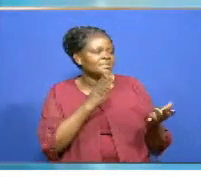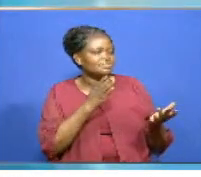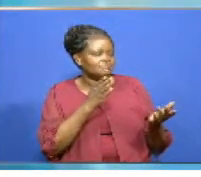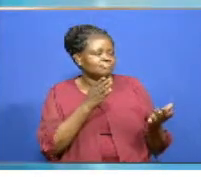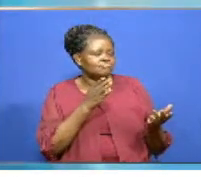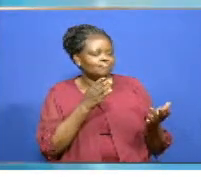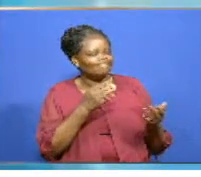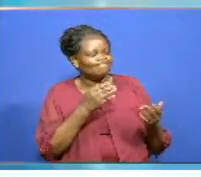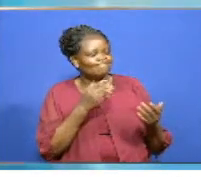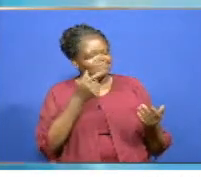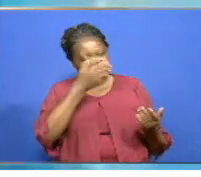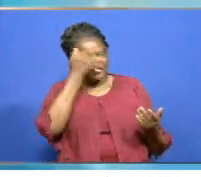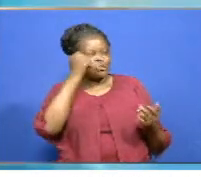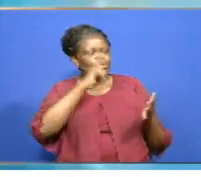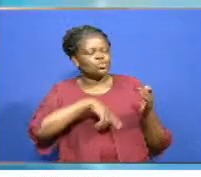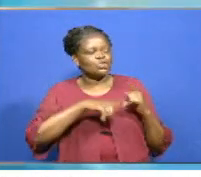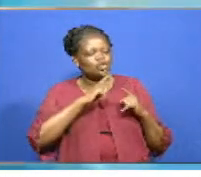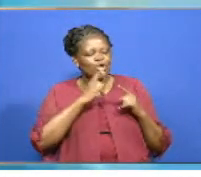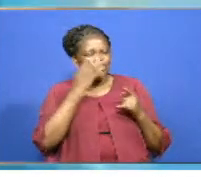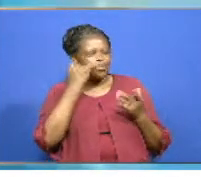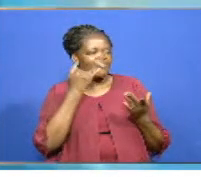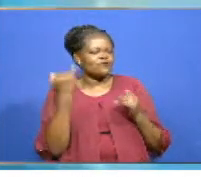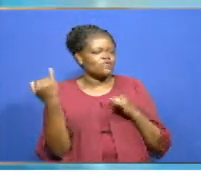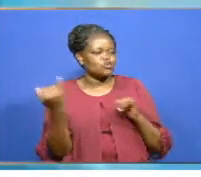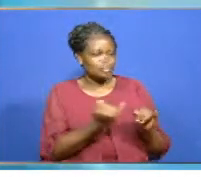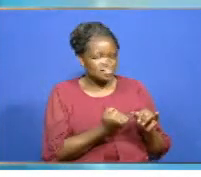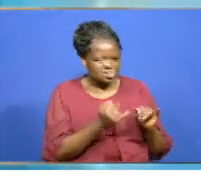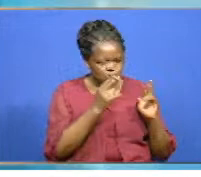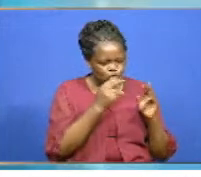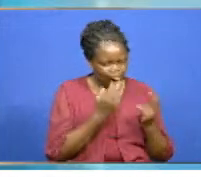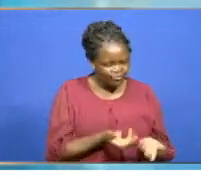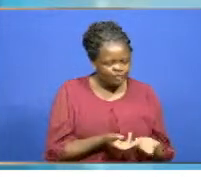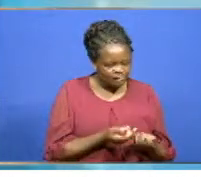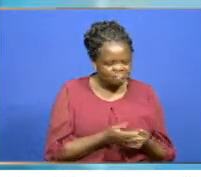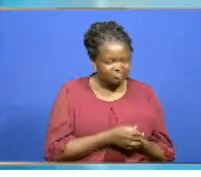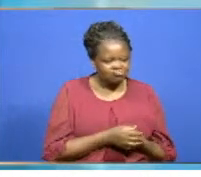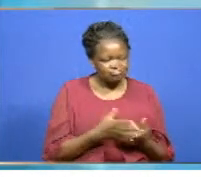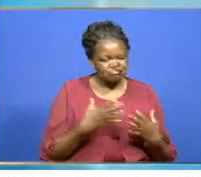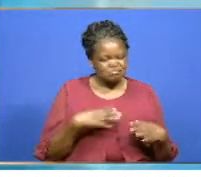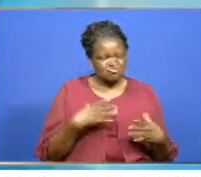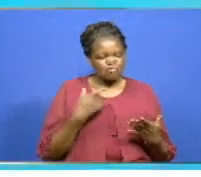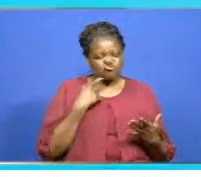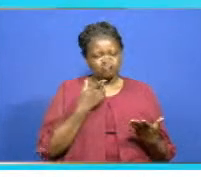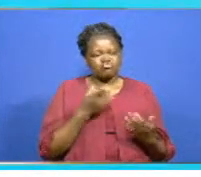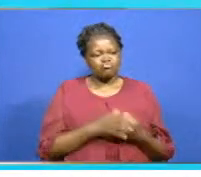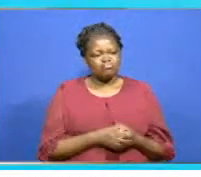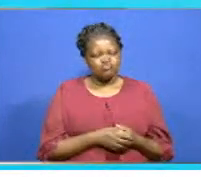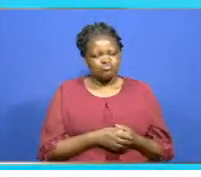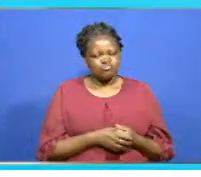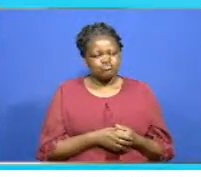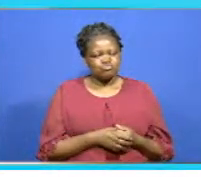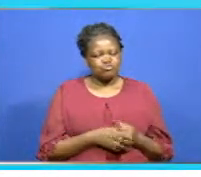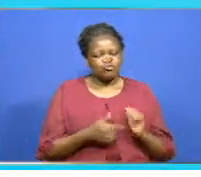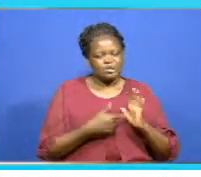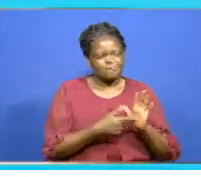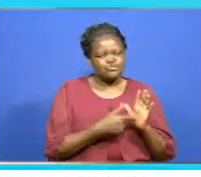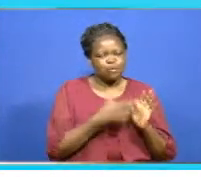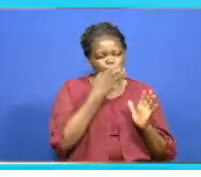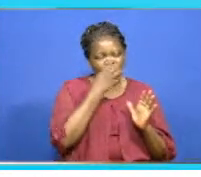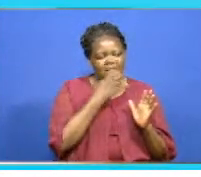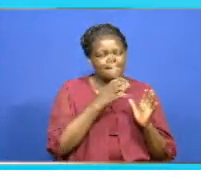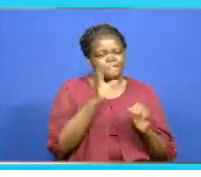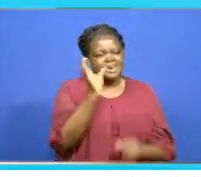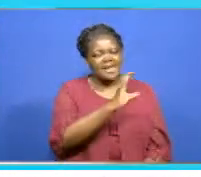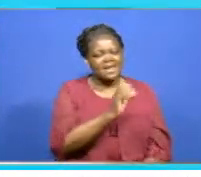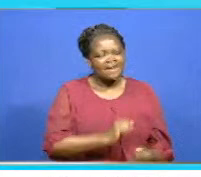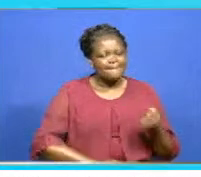from what we are talking about, because we've introduced the issue of kingpins. We're looking at the ODM candidates. Of course, he's backed by the Jubilee because of